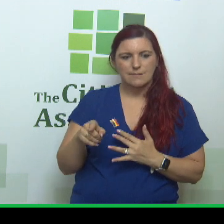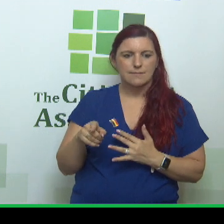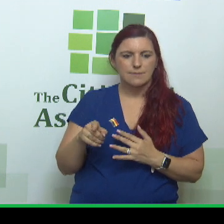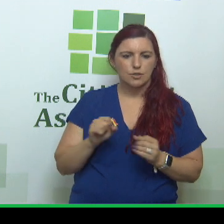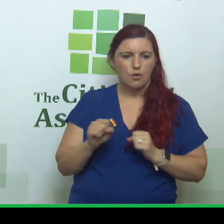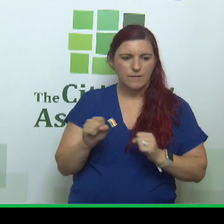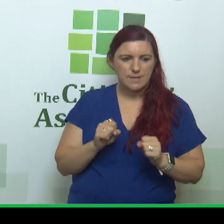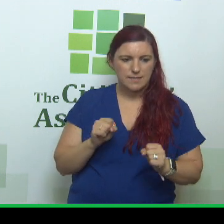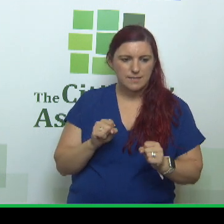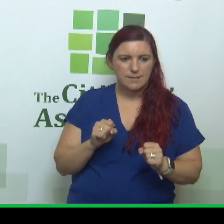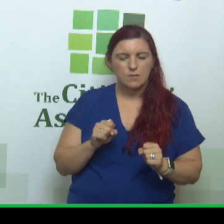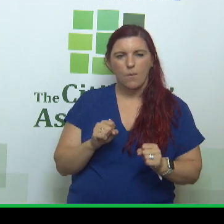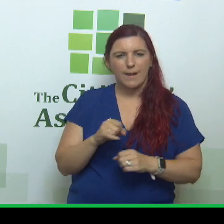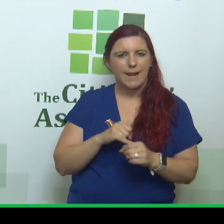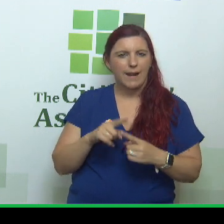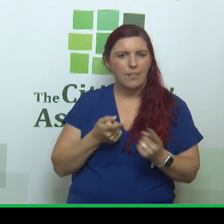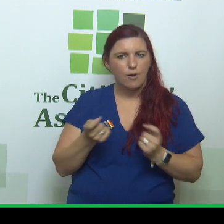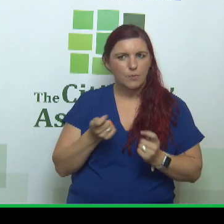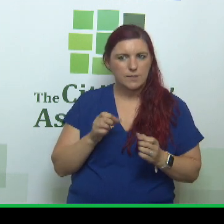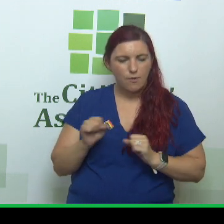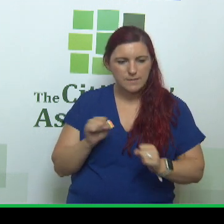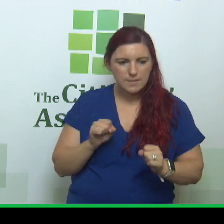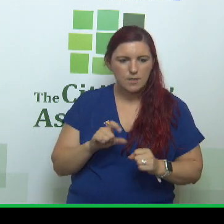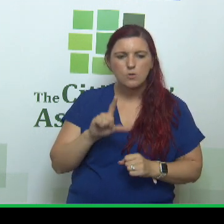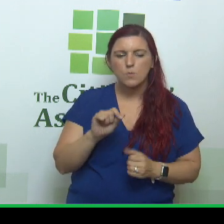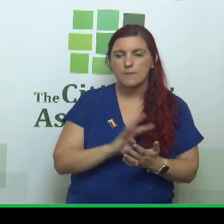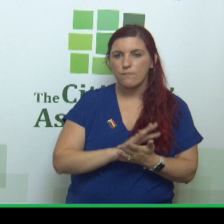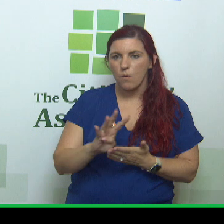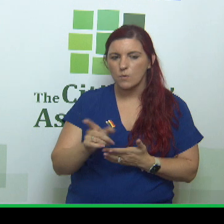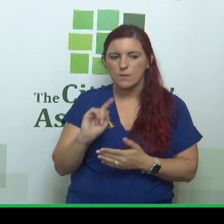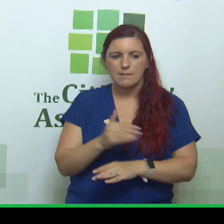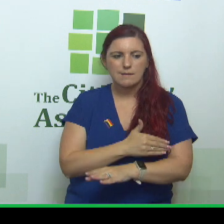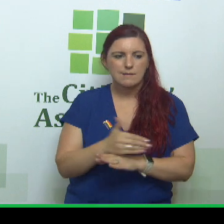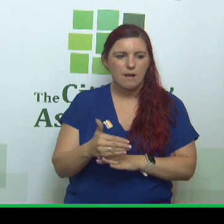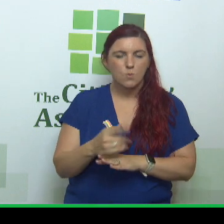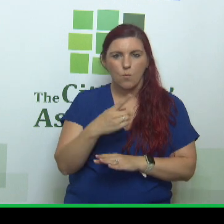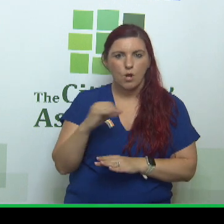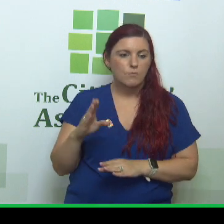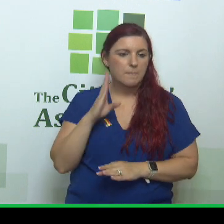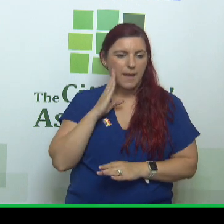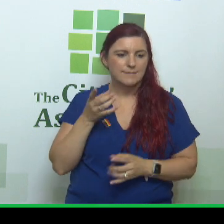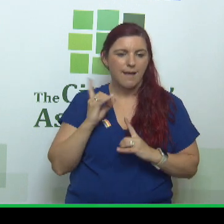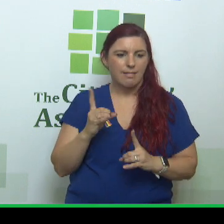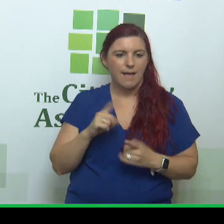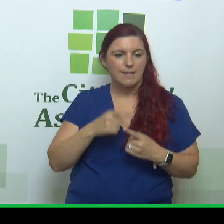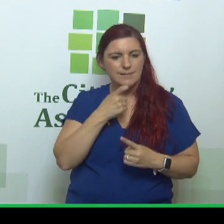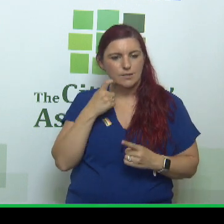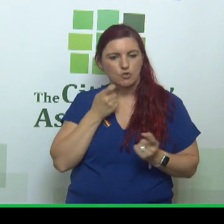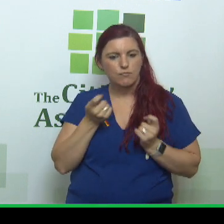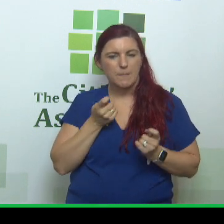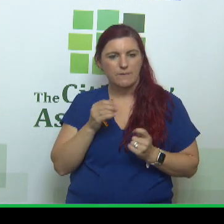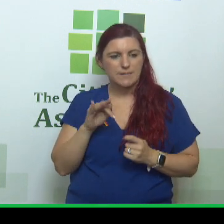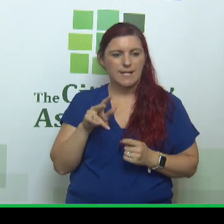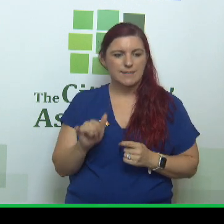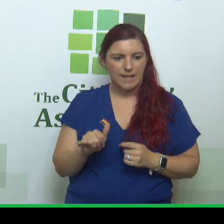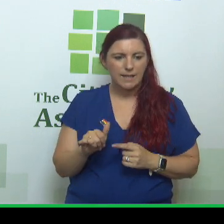clinical and therapeutic services. In 2014, we commenced plans to deliver a 100-bed health and addiction treatment facility on Ushers Island for